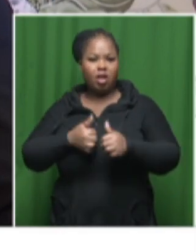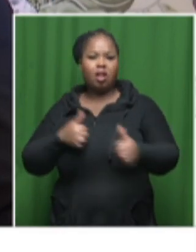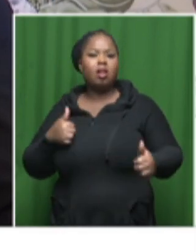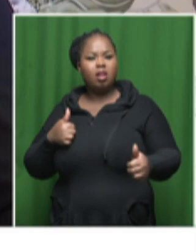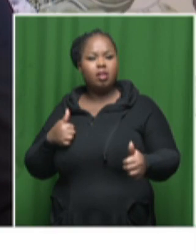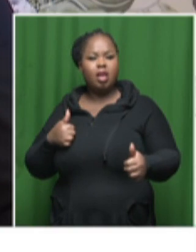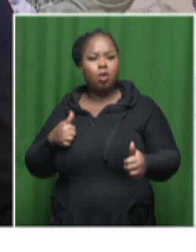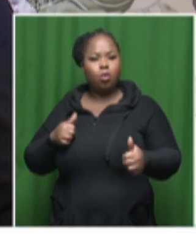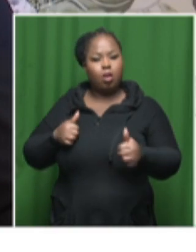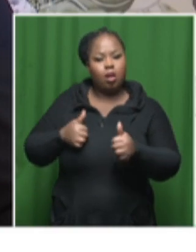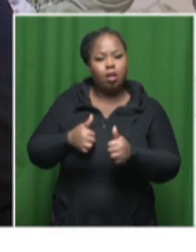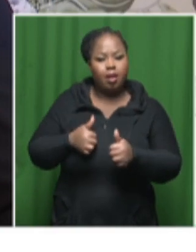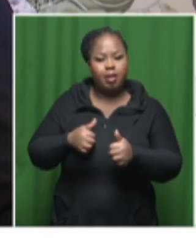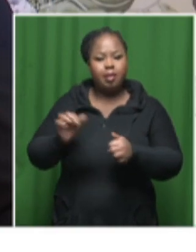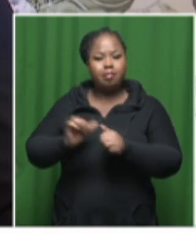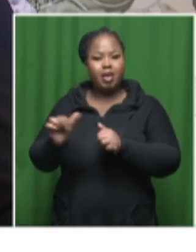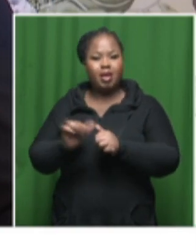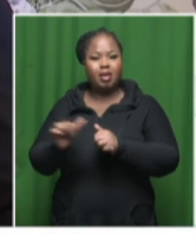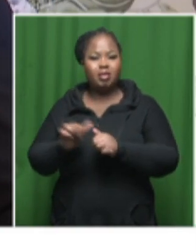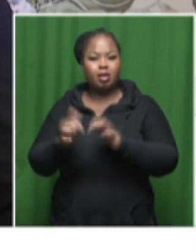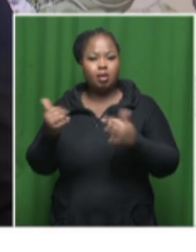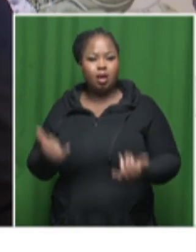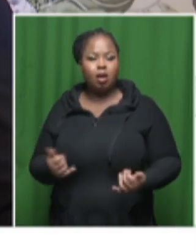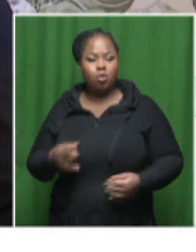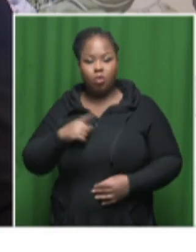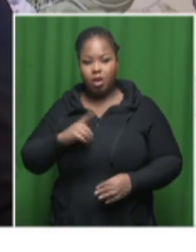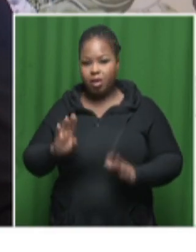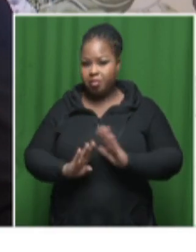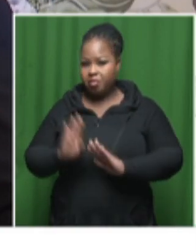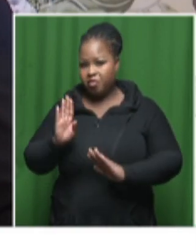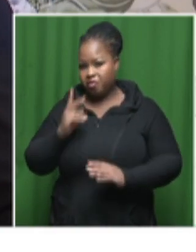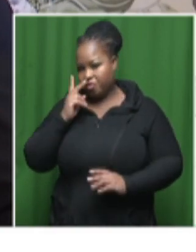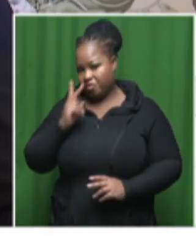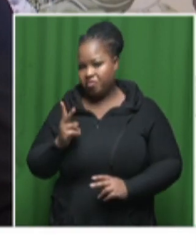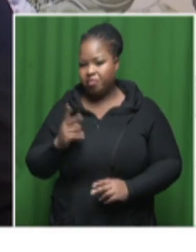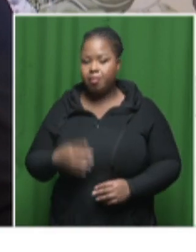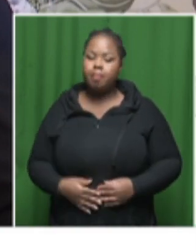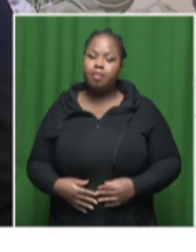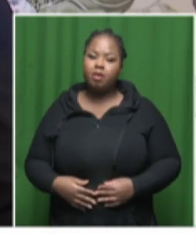improving. There is significant improvement if you look at the numbers in the